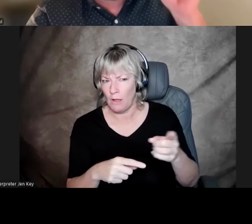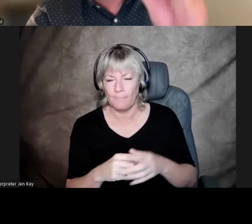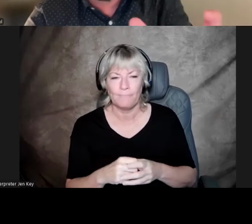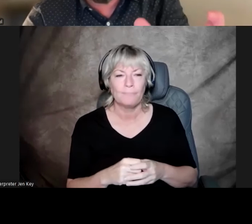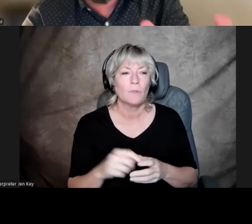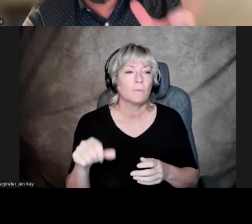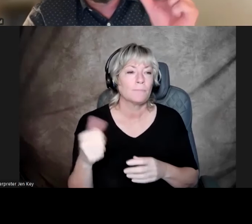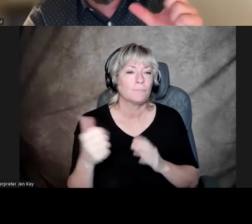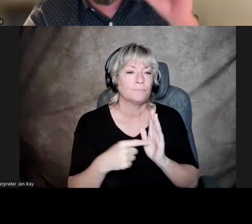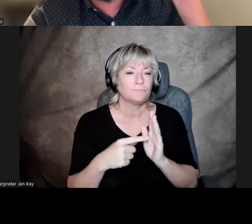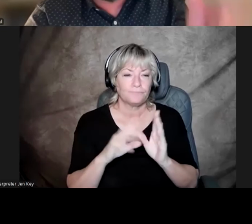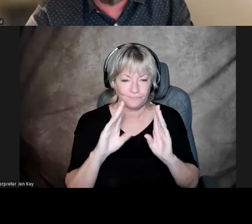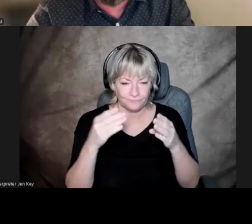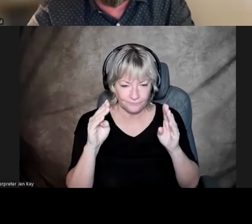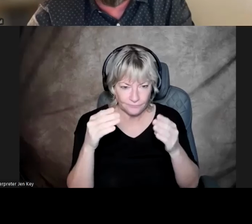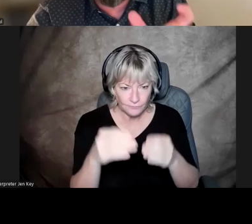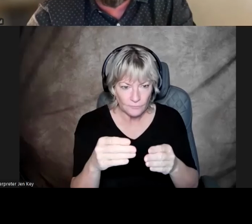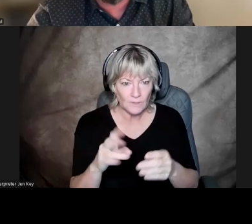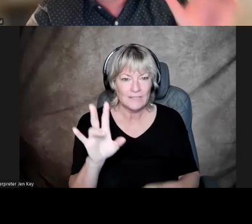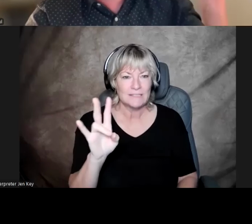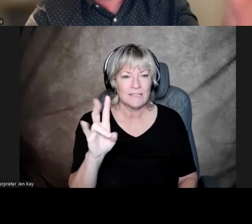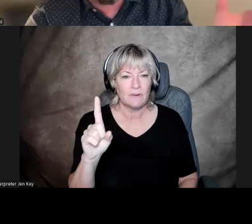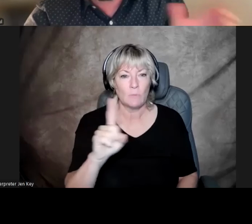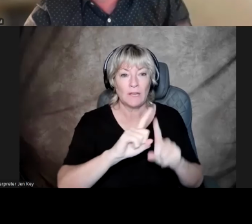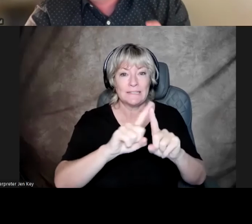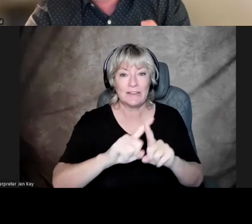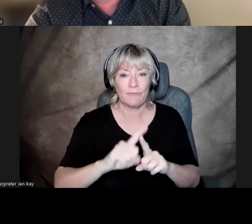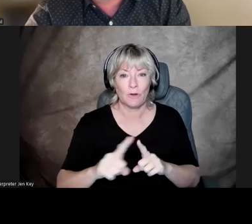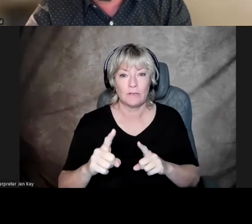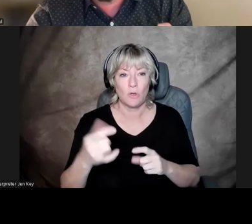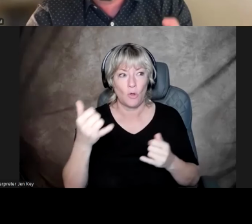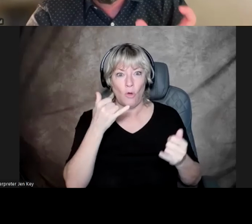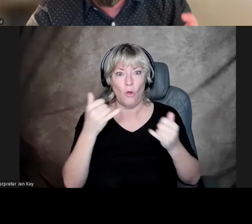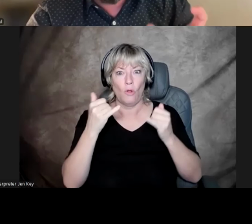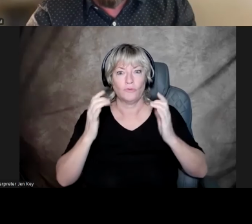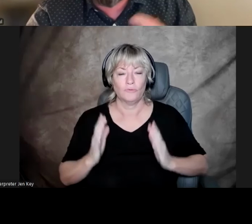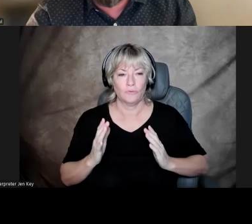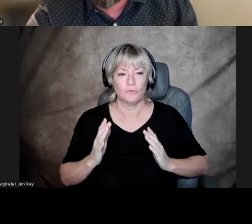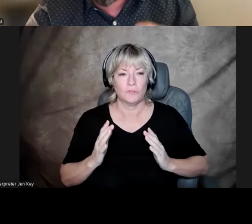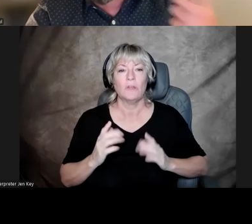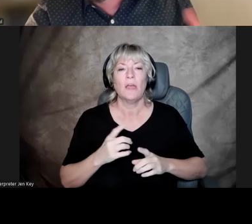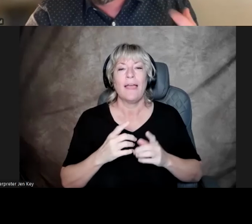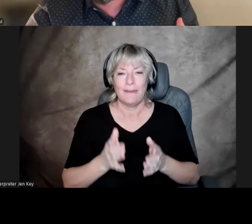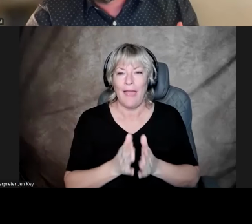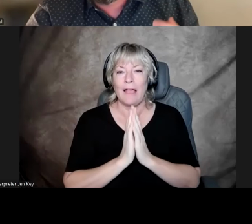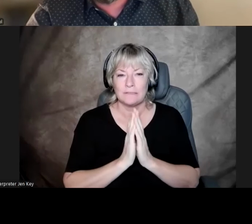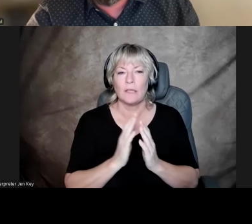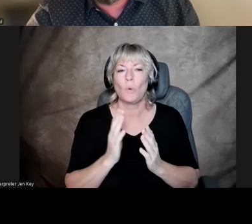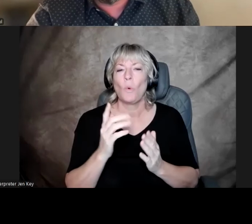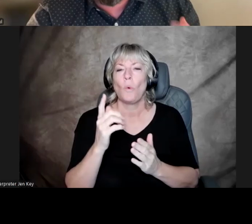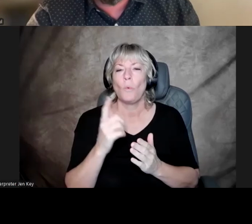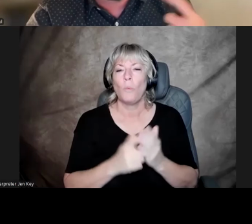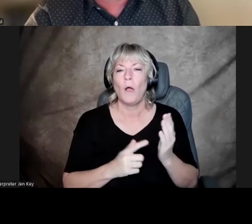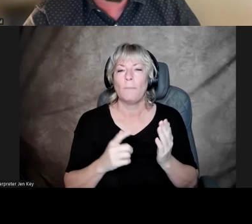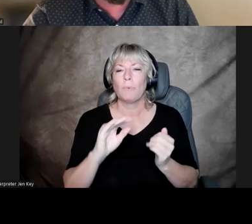of zeroing in on around 71 different call takers from those 1,400 chats and asking what proportion of call